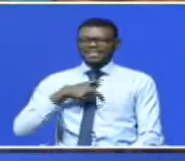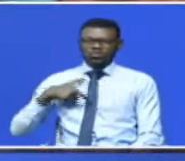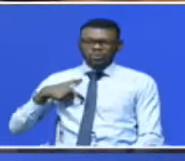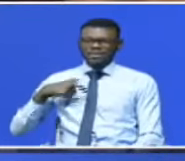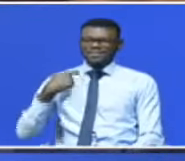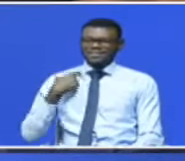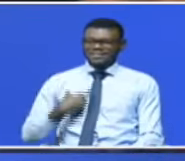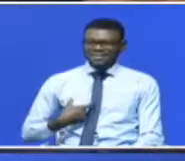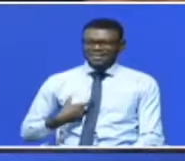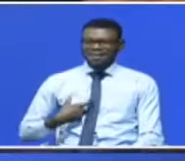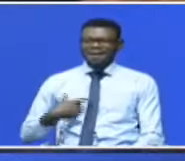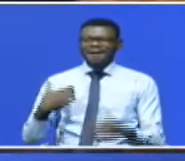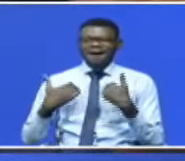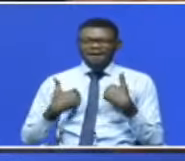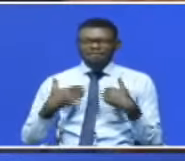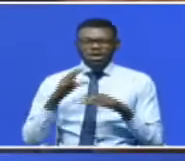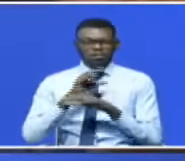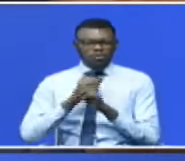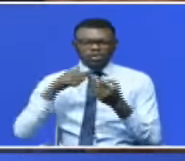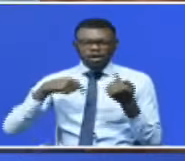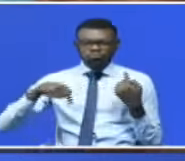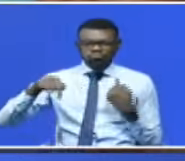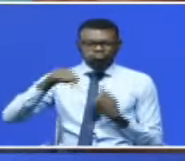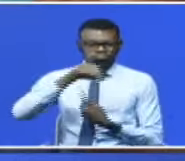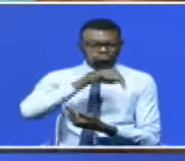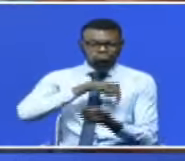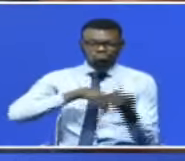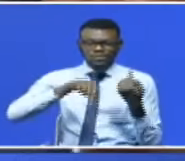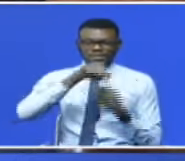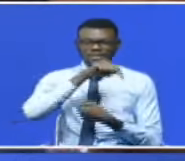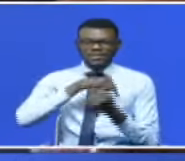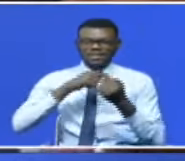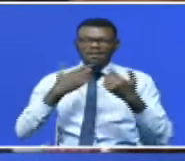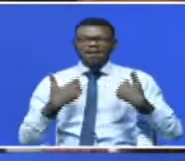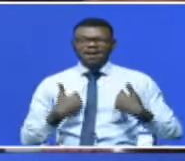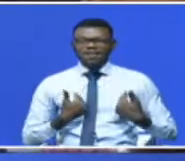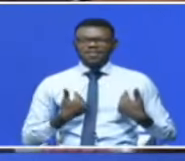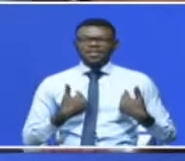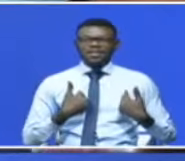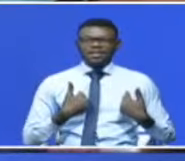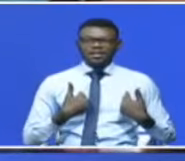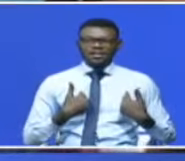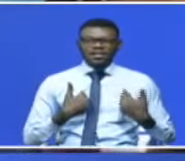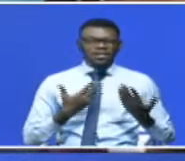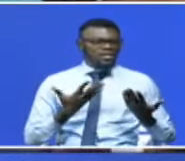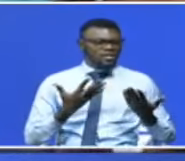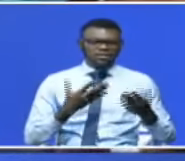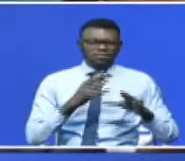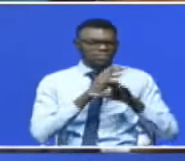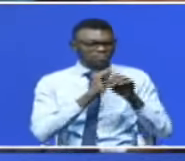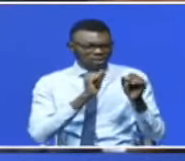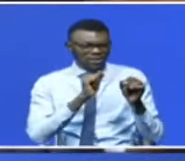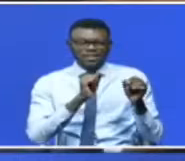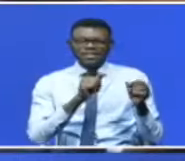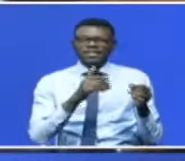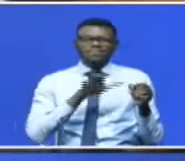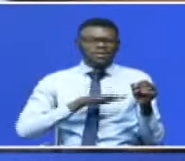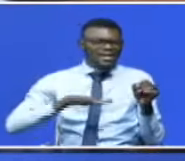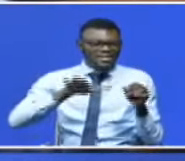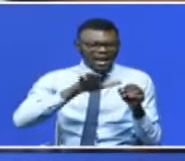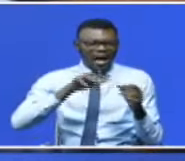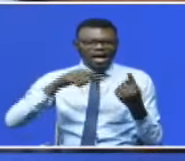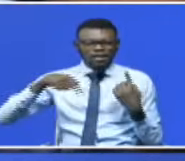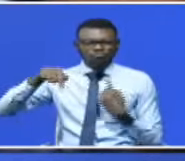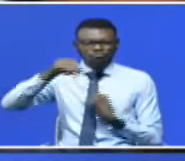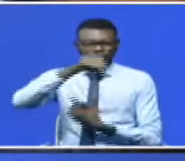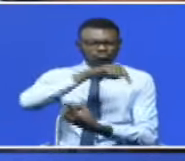call the rotating presidency. They have got the cantons, and the presidency moves from this region